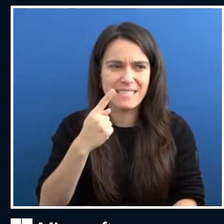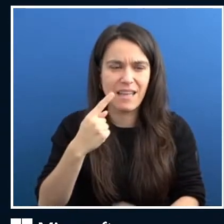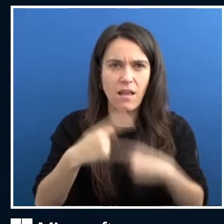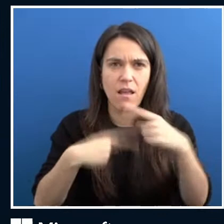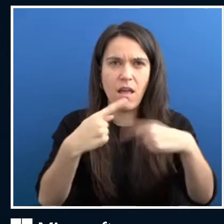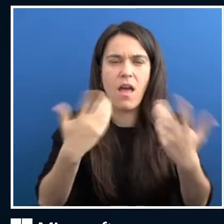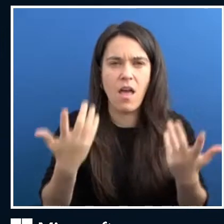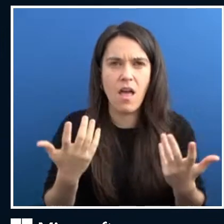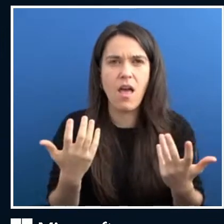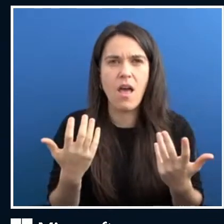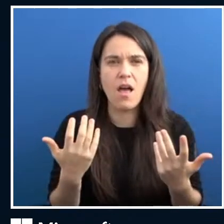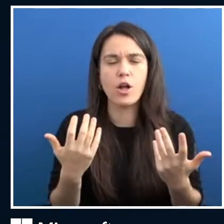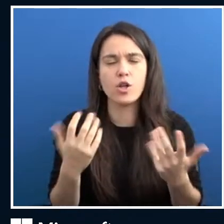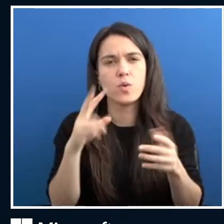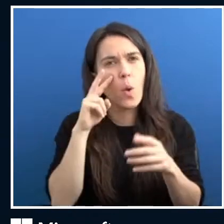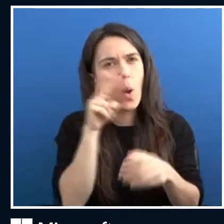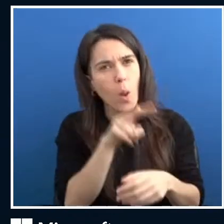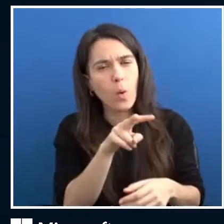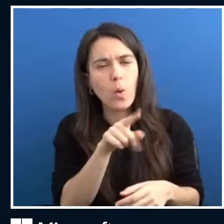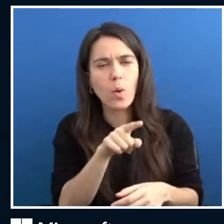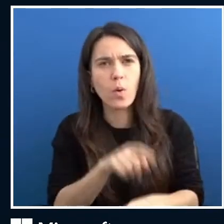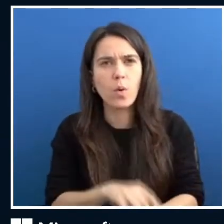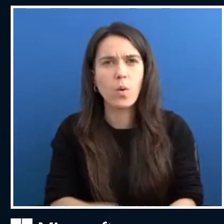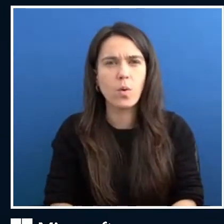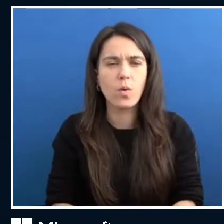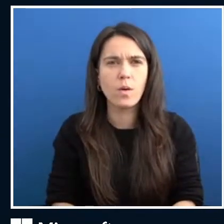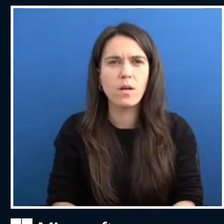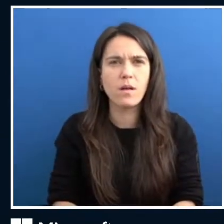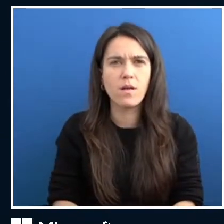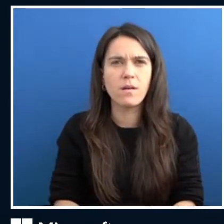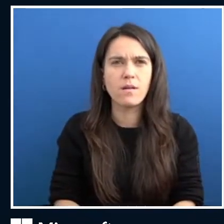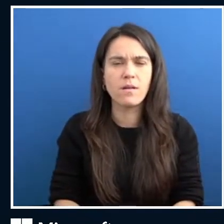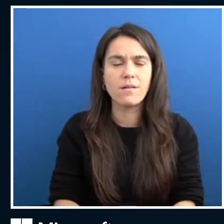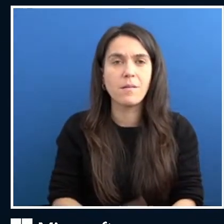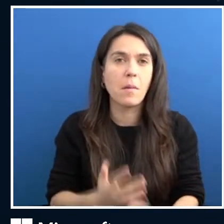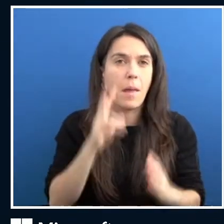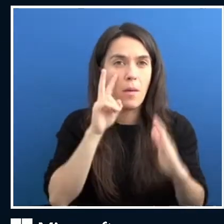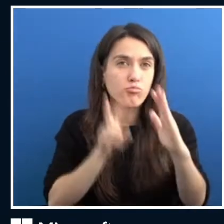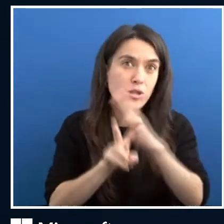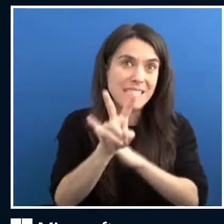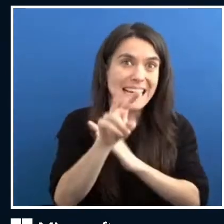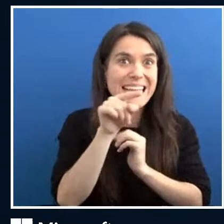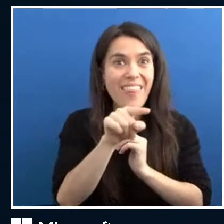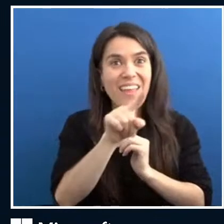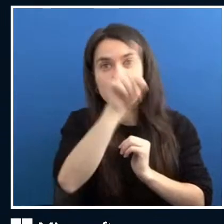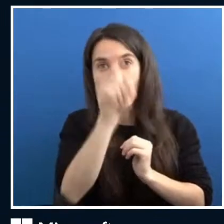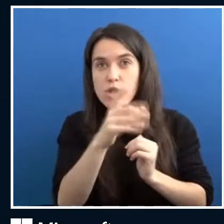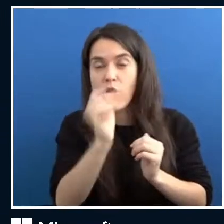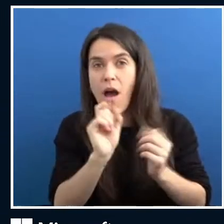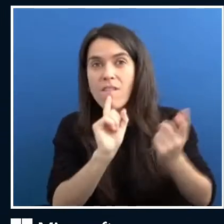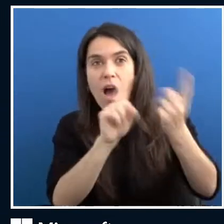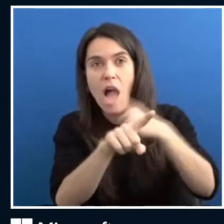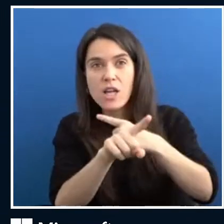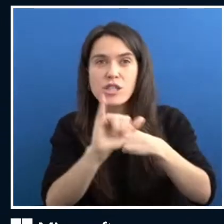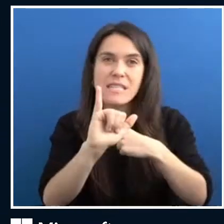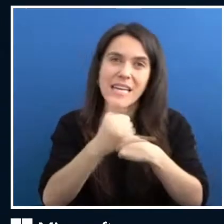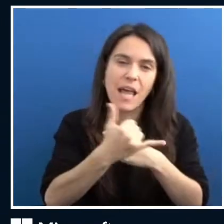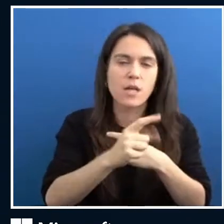this and predict whether a question has an answer or not, because if it gets a different